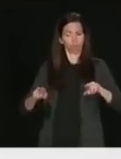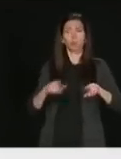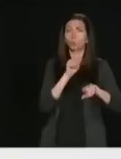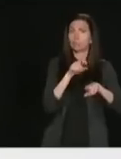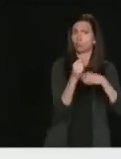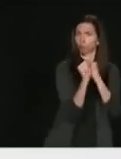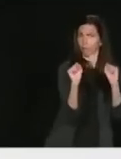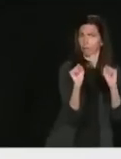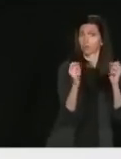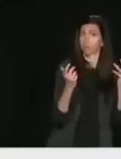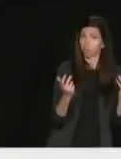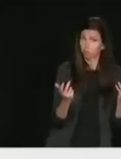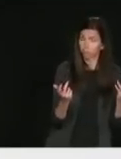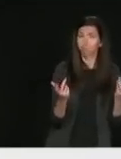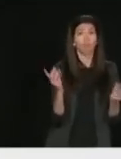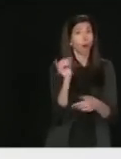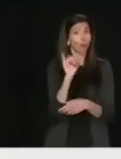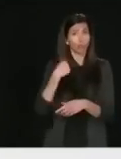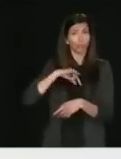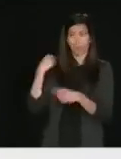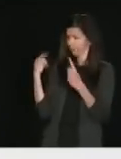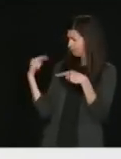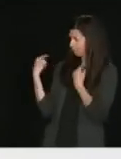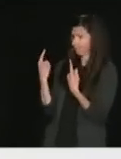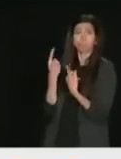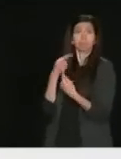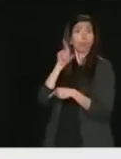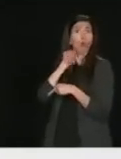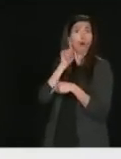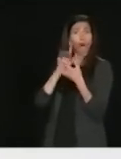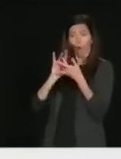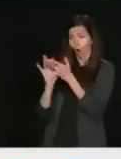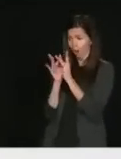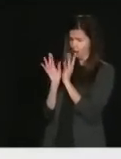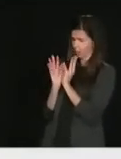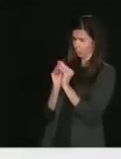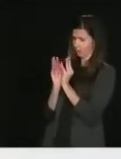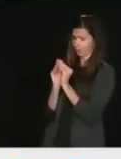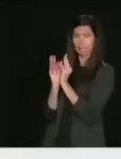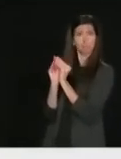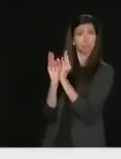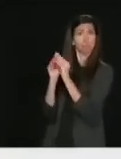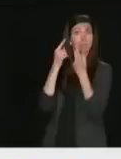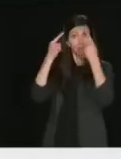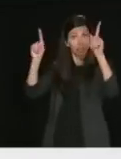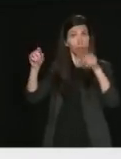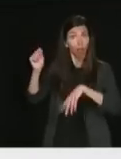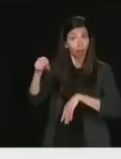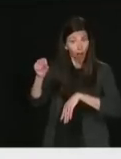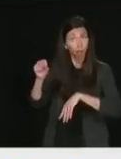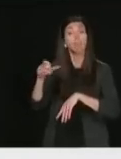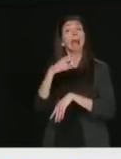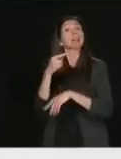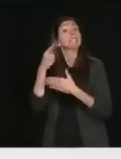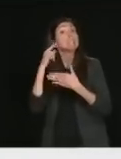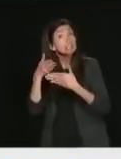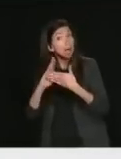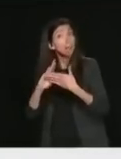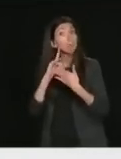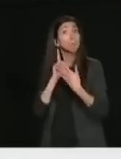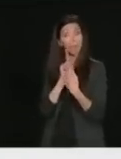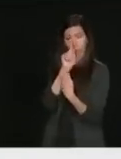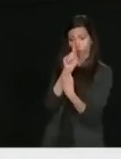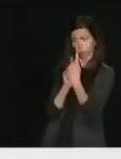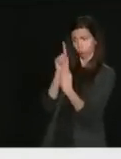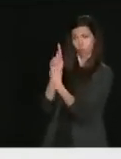extremely effective virtual sittings combined with in-person sittings over the past weeks that have allowed MPs from every corner